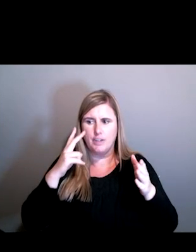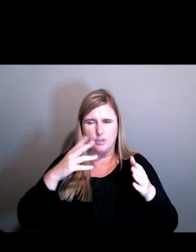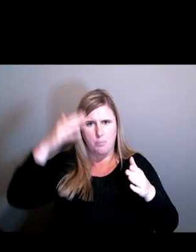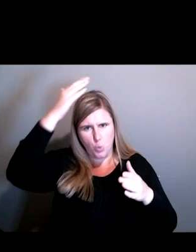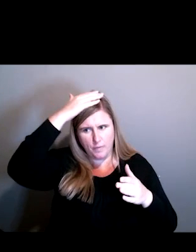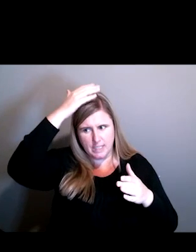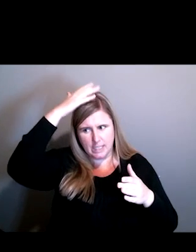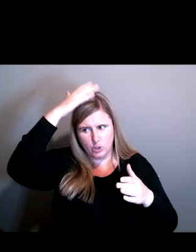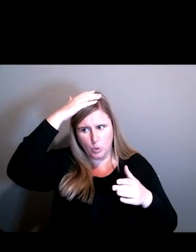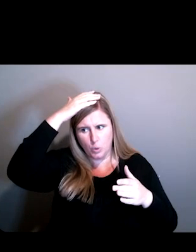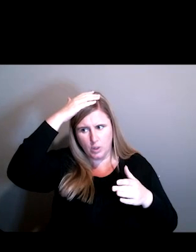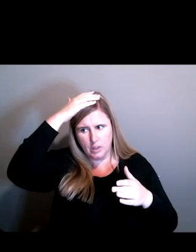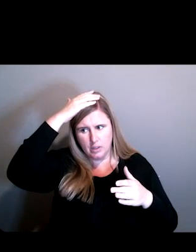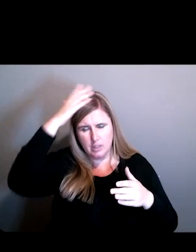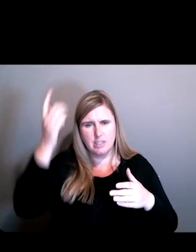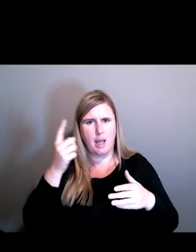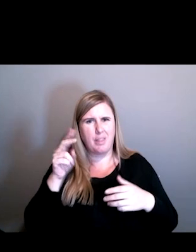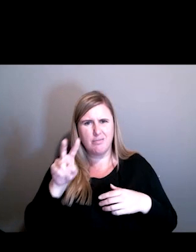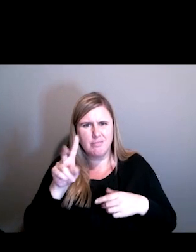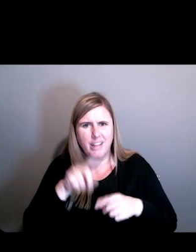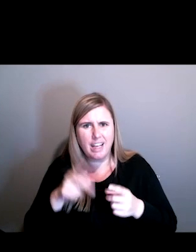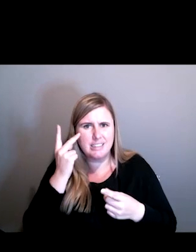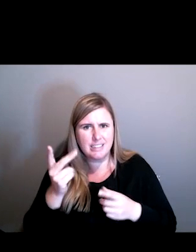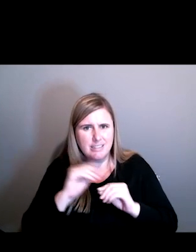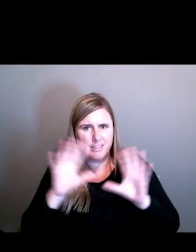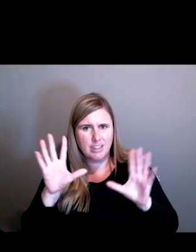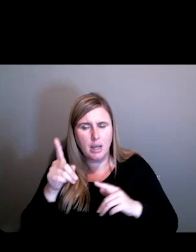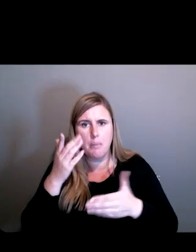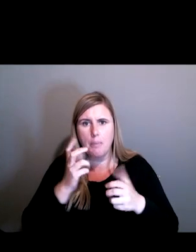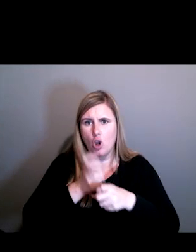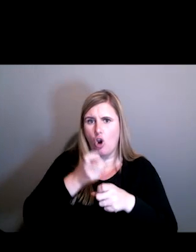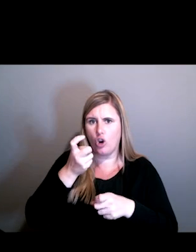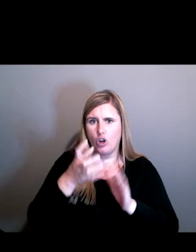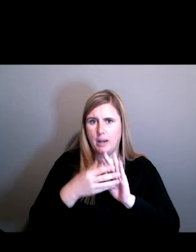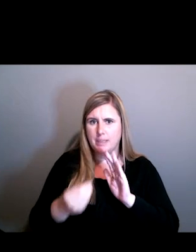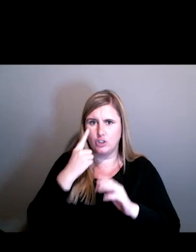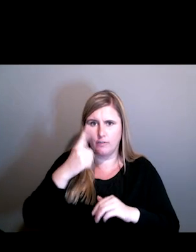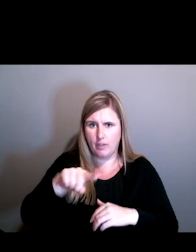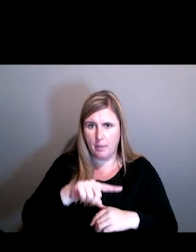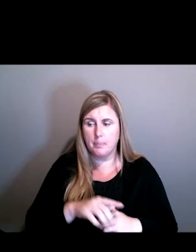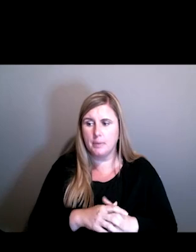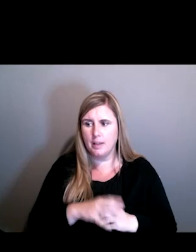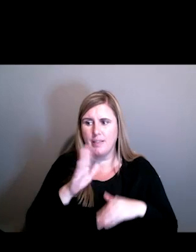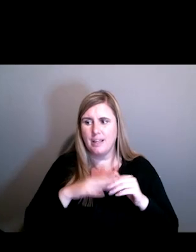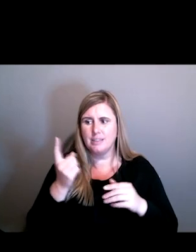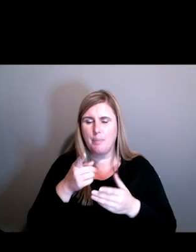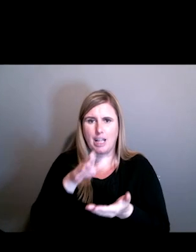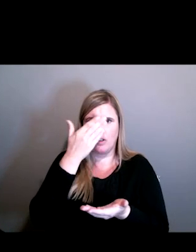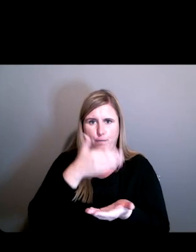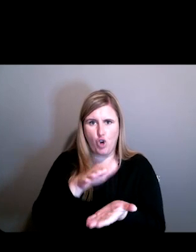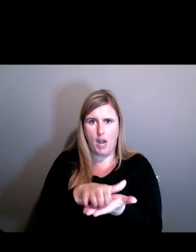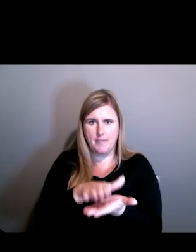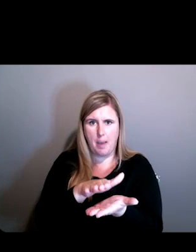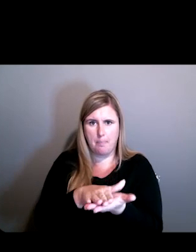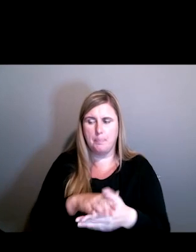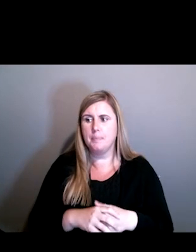vision, that moves into something that they can't see. And then this might be a harder imitation for them than something that's right